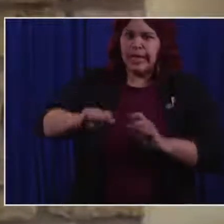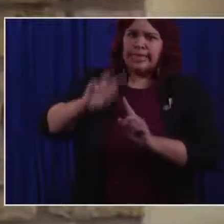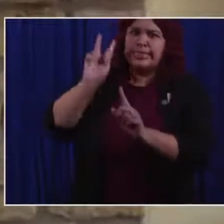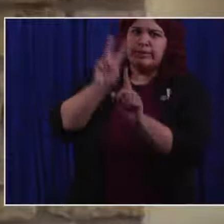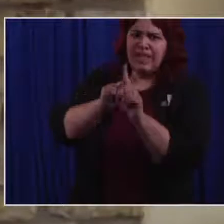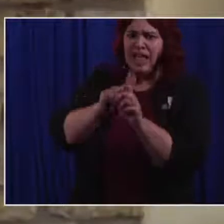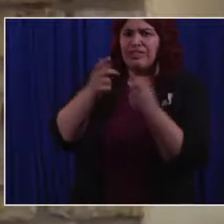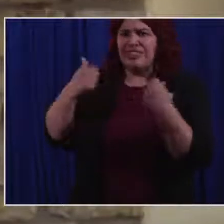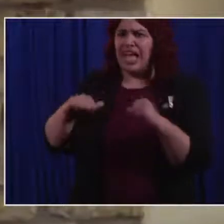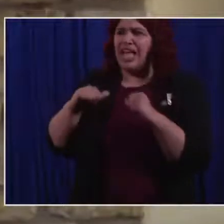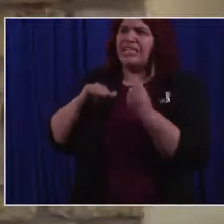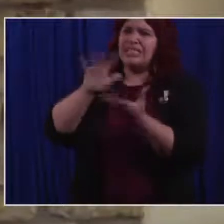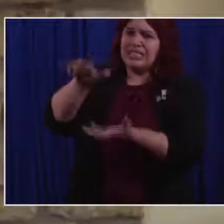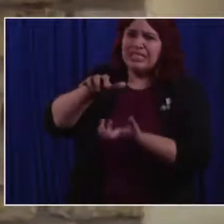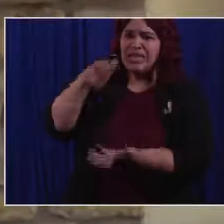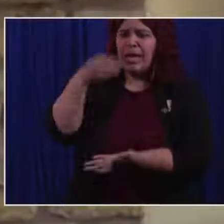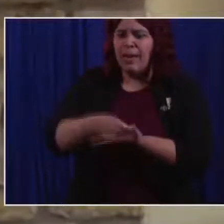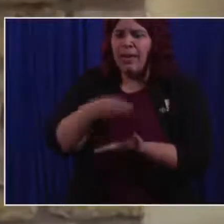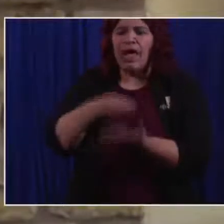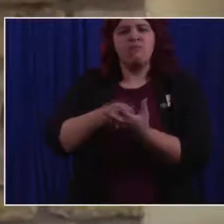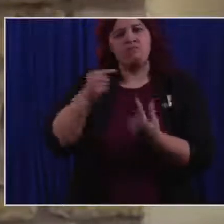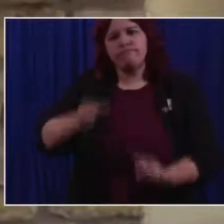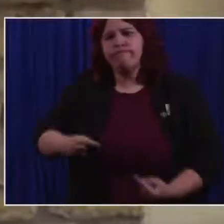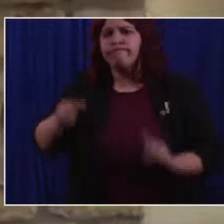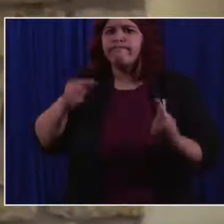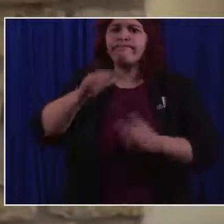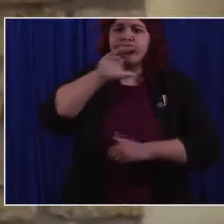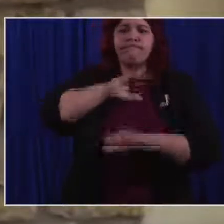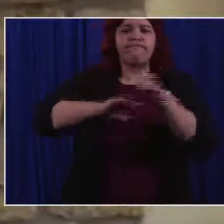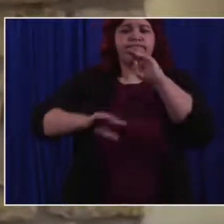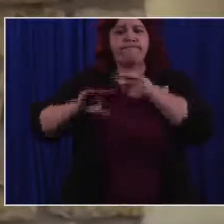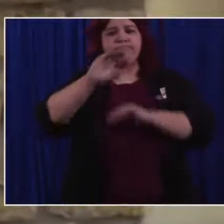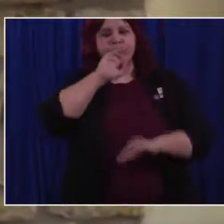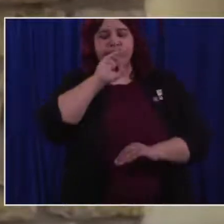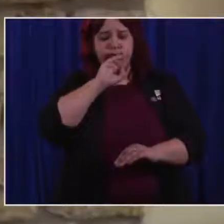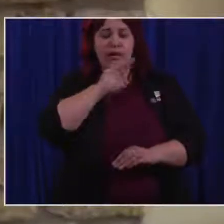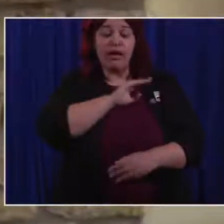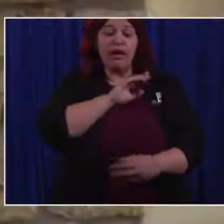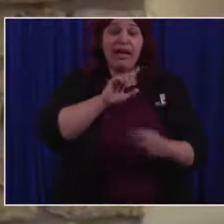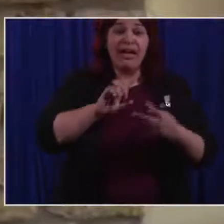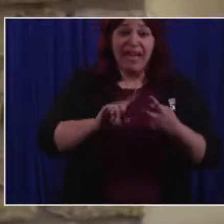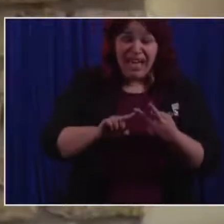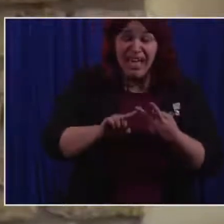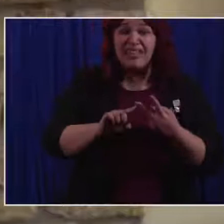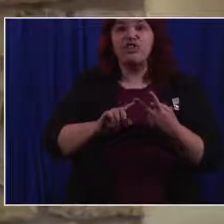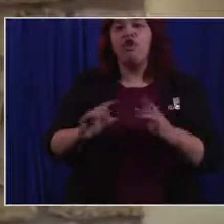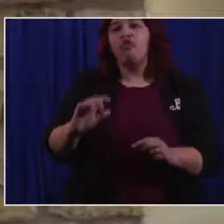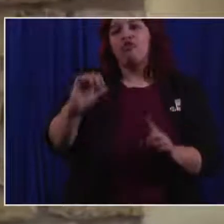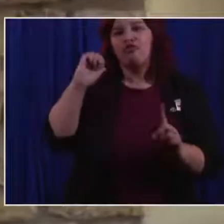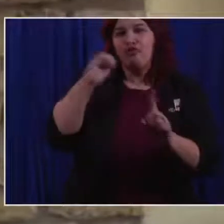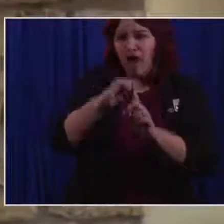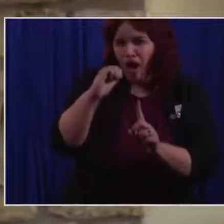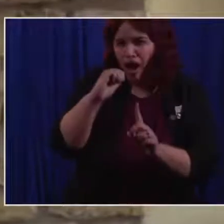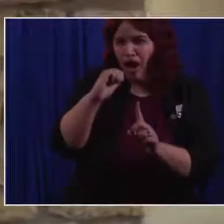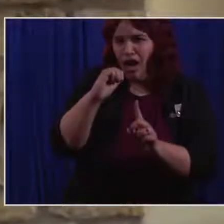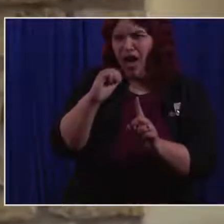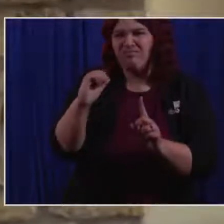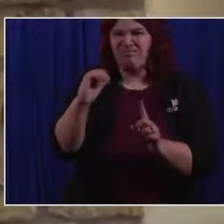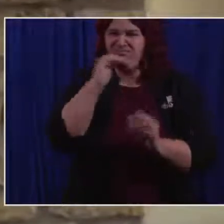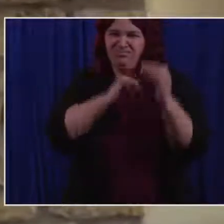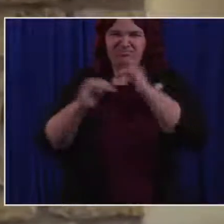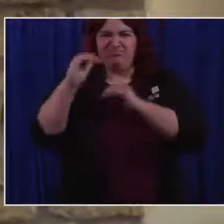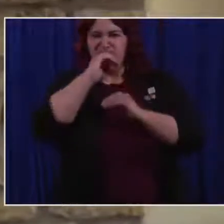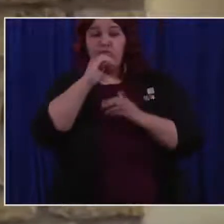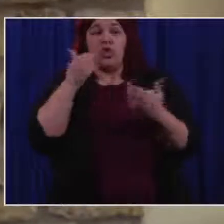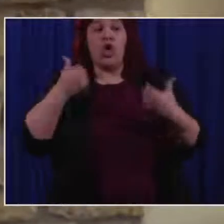on top of that, fraudsters, including some from highly sophisticated fraud operations, have been filing claims in Ohio and other